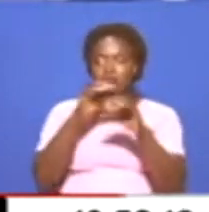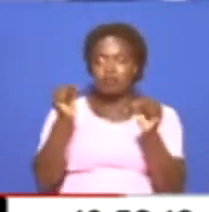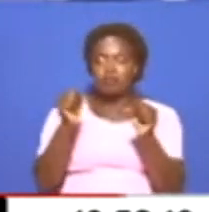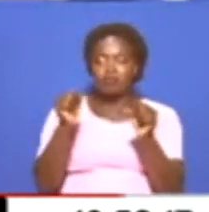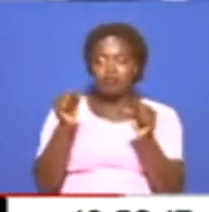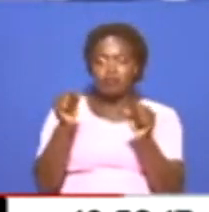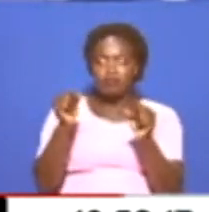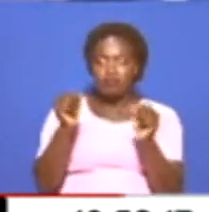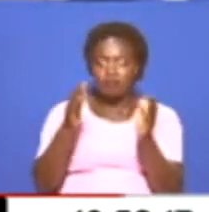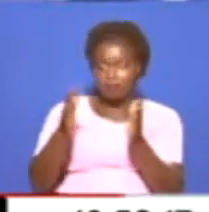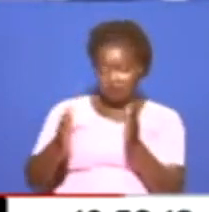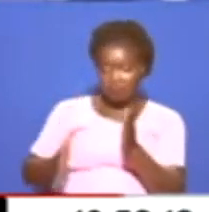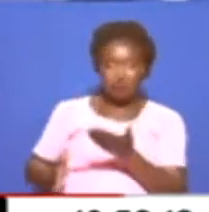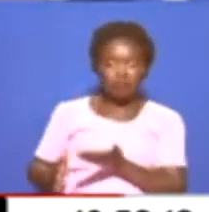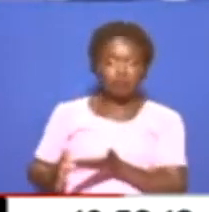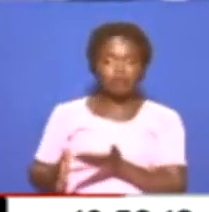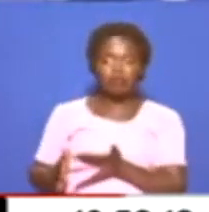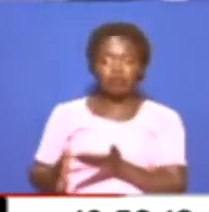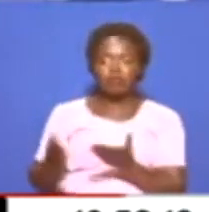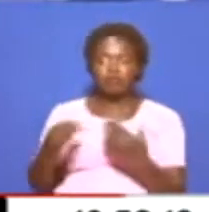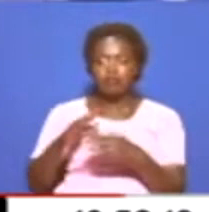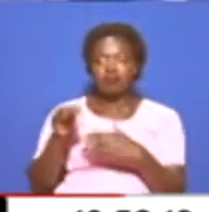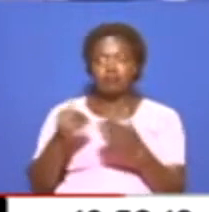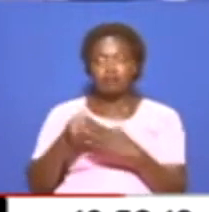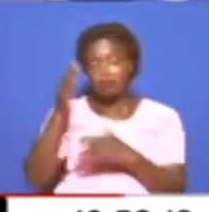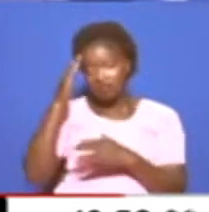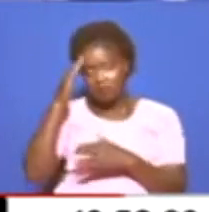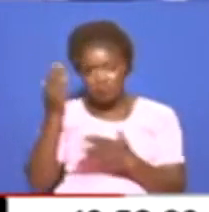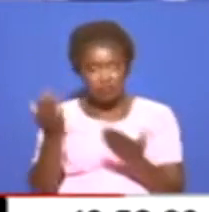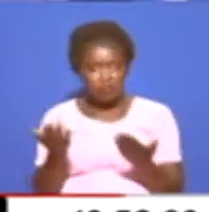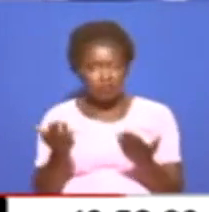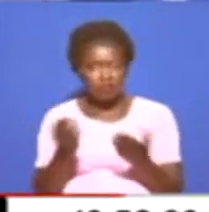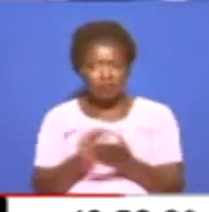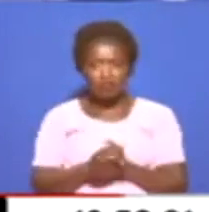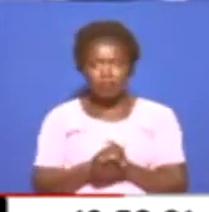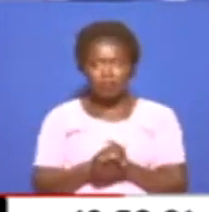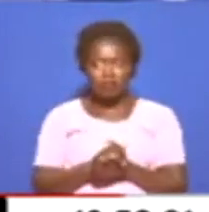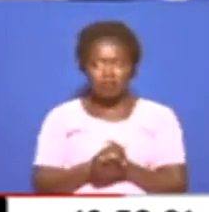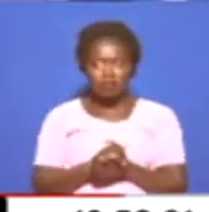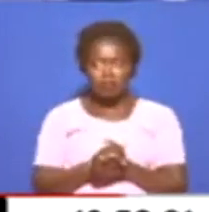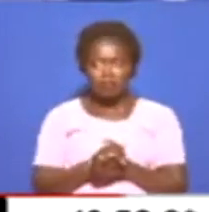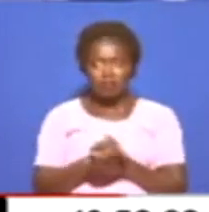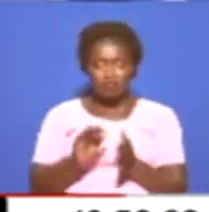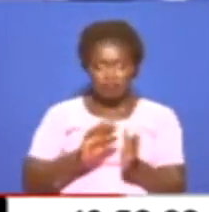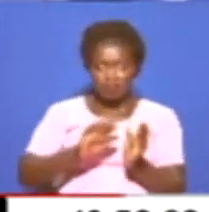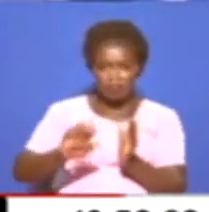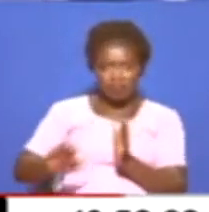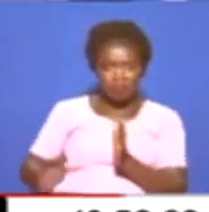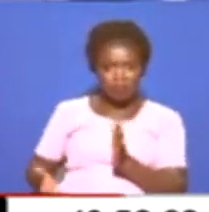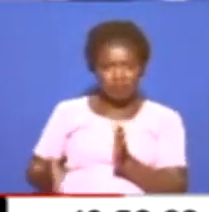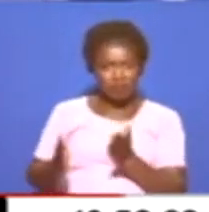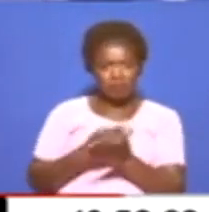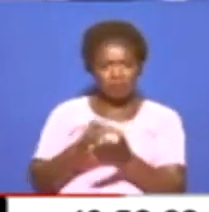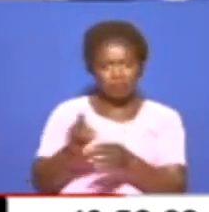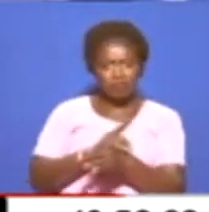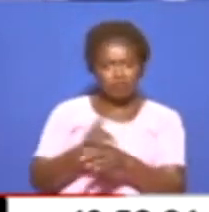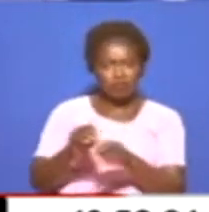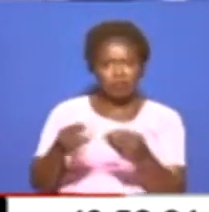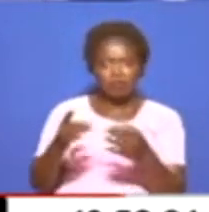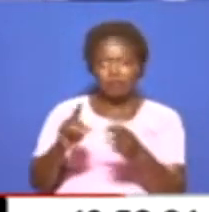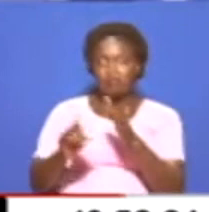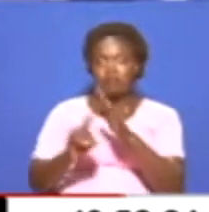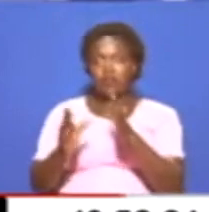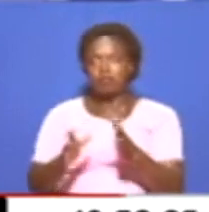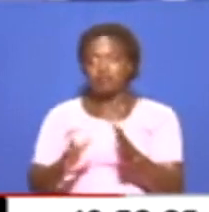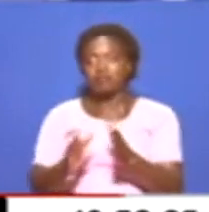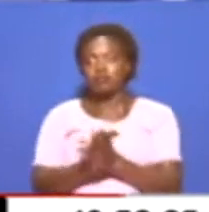sidelined. It's in the pub. Everyone knows, actually. And after he was sidelined, of course, some of the duties were taken to one of the ministers. I don't have to